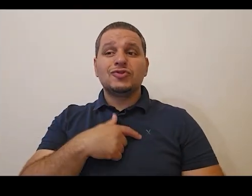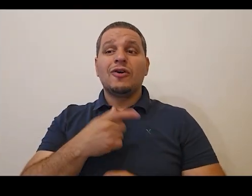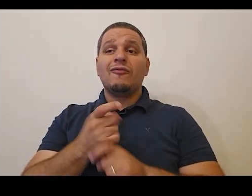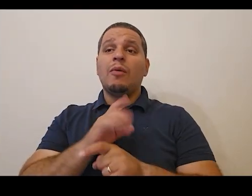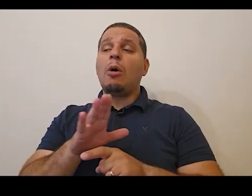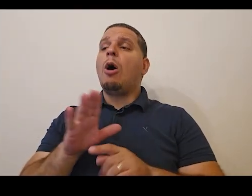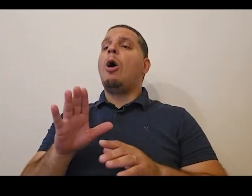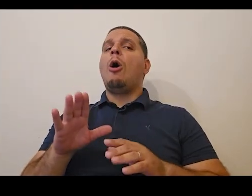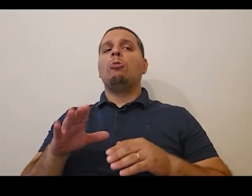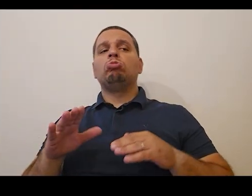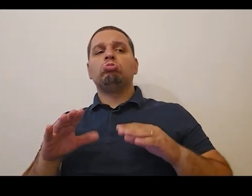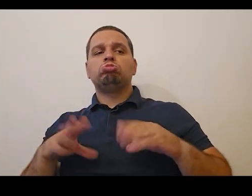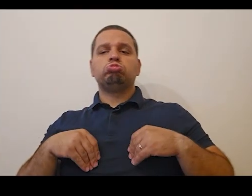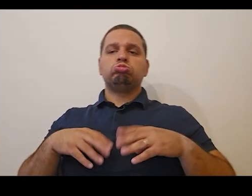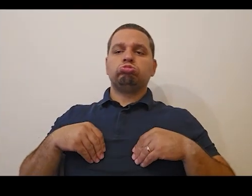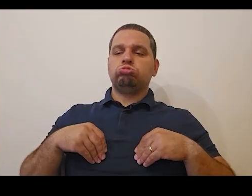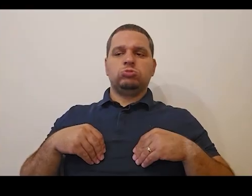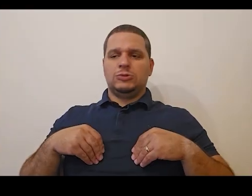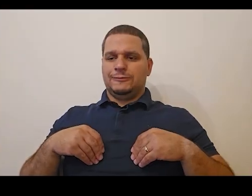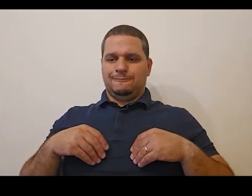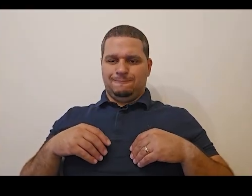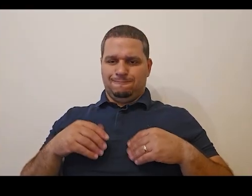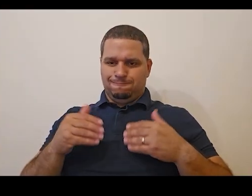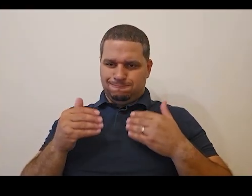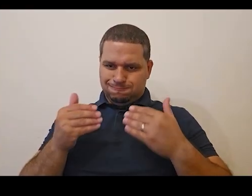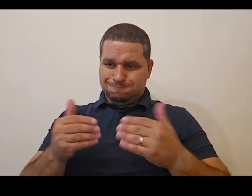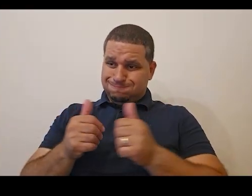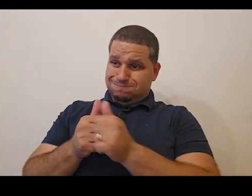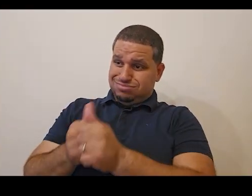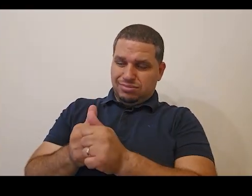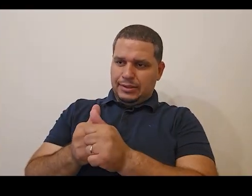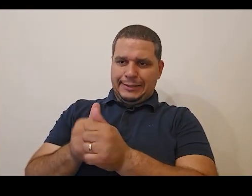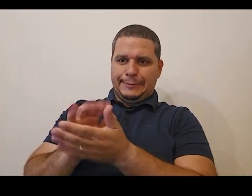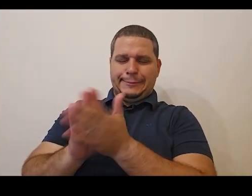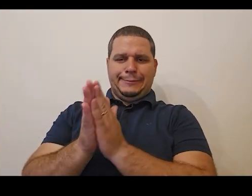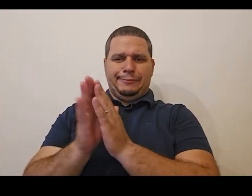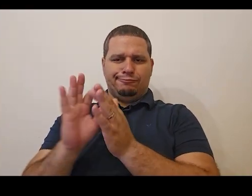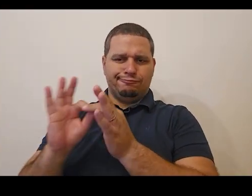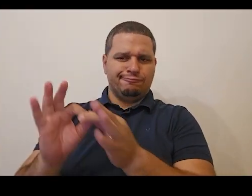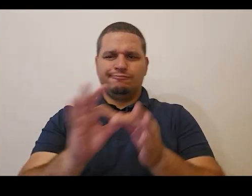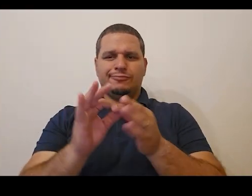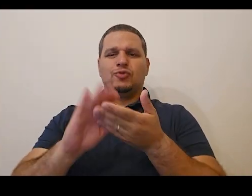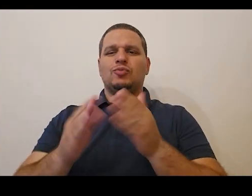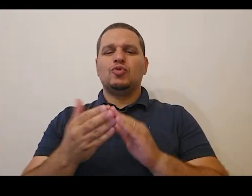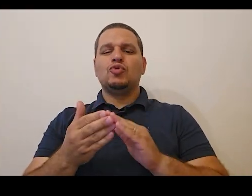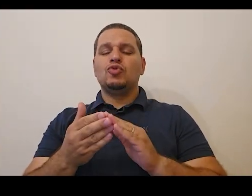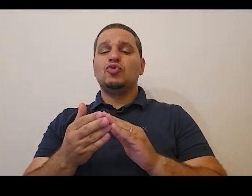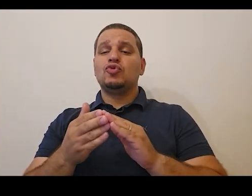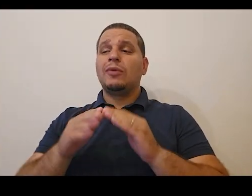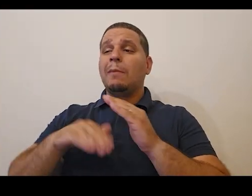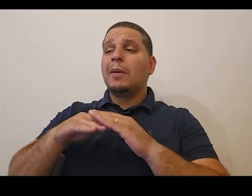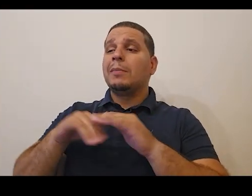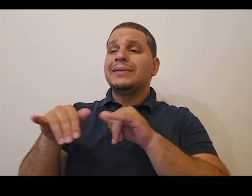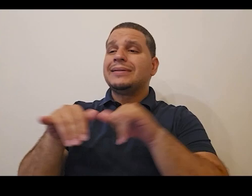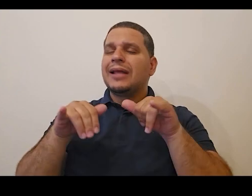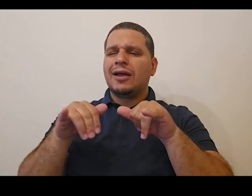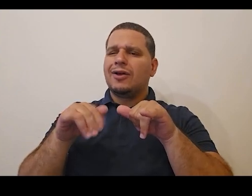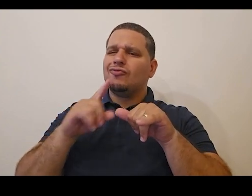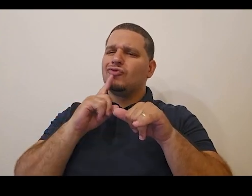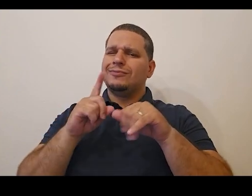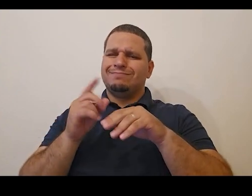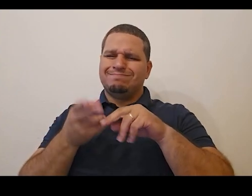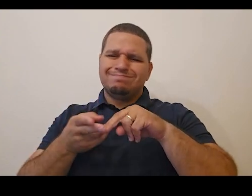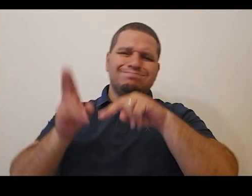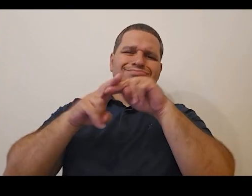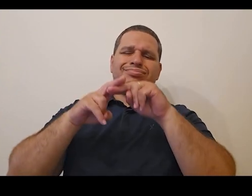from compliance to community, from minimum standards to maximum solidarity.